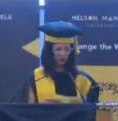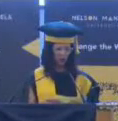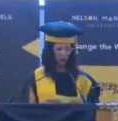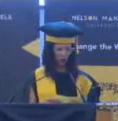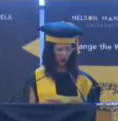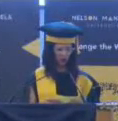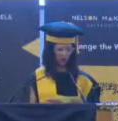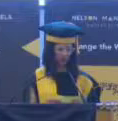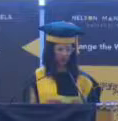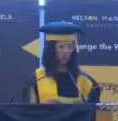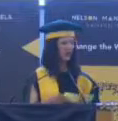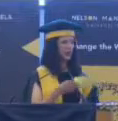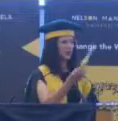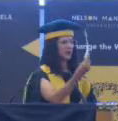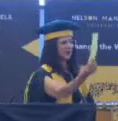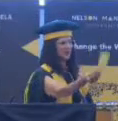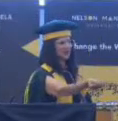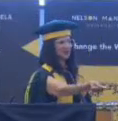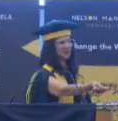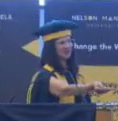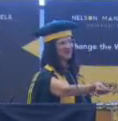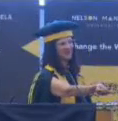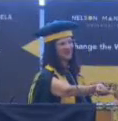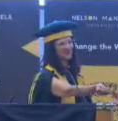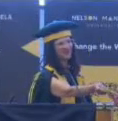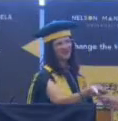Michelle Stockwell, cum laude.